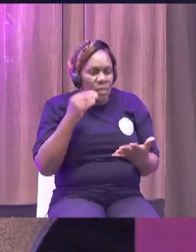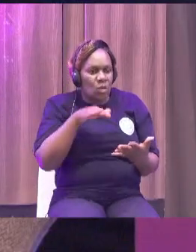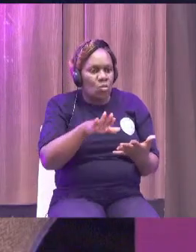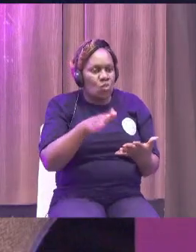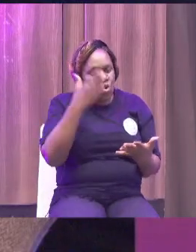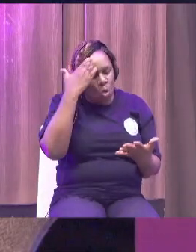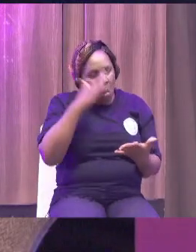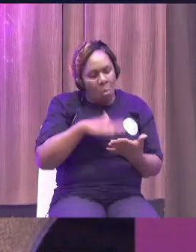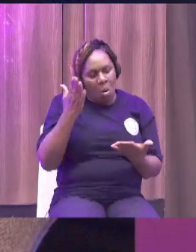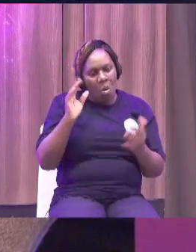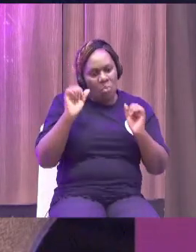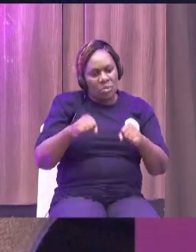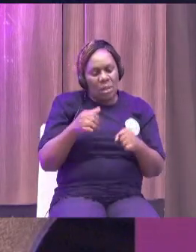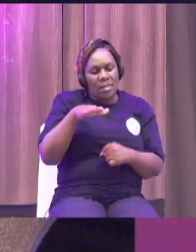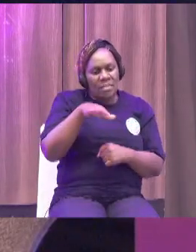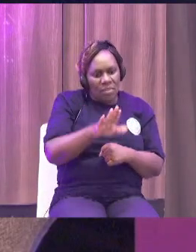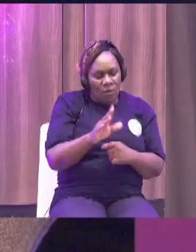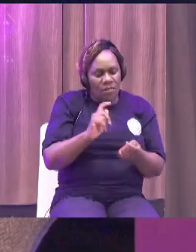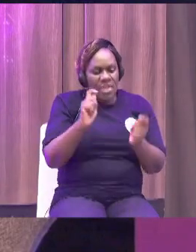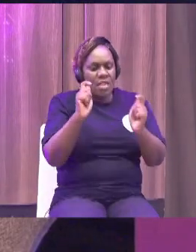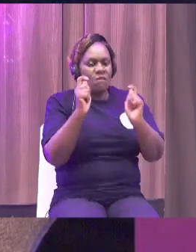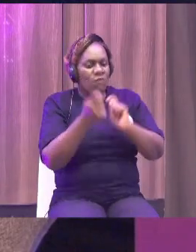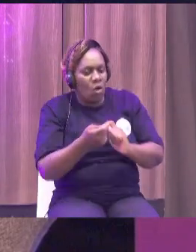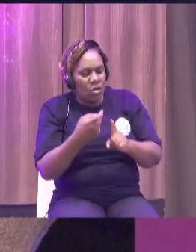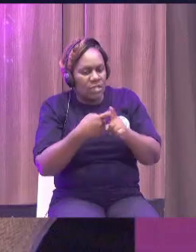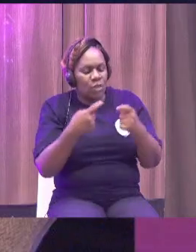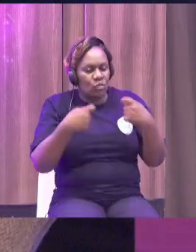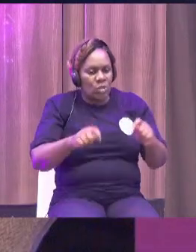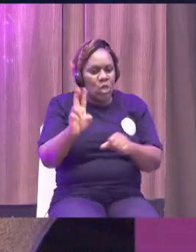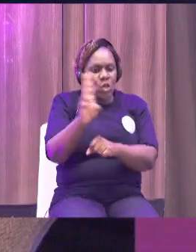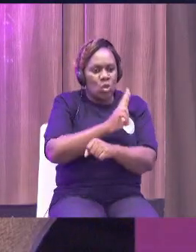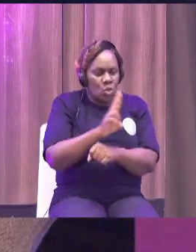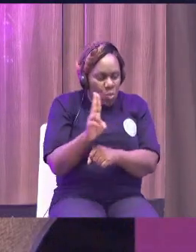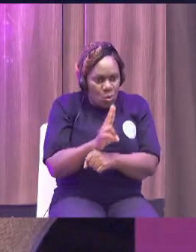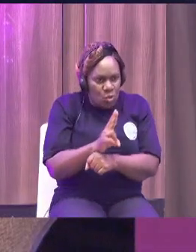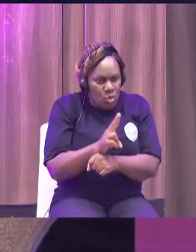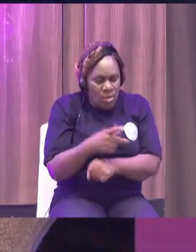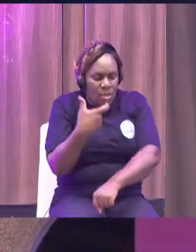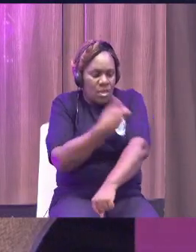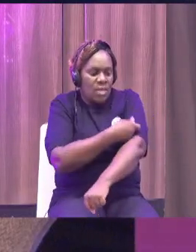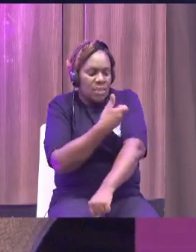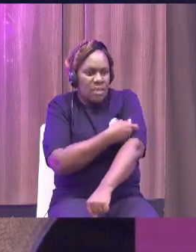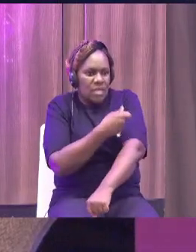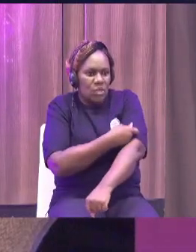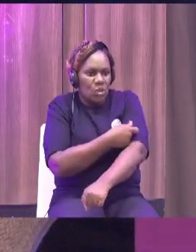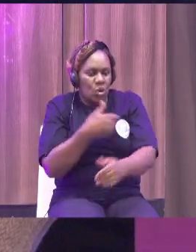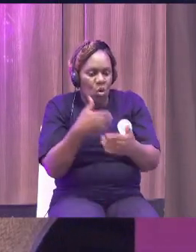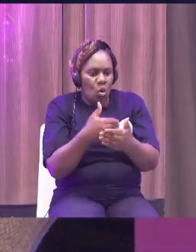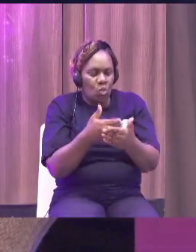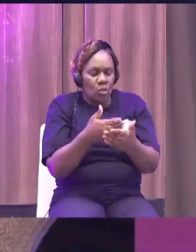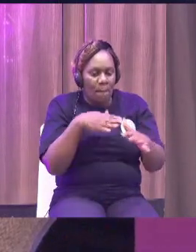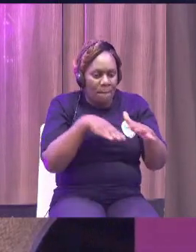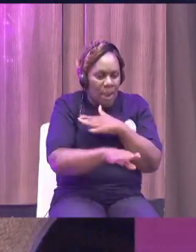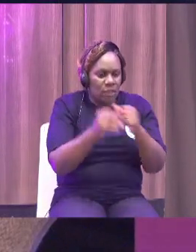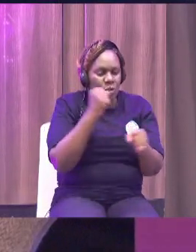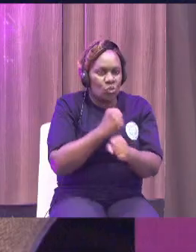know more, is that they evolved from trying to just use the injection close to birth to doing